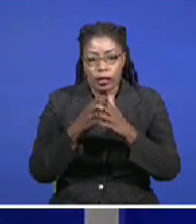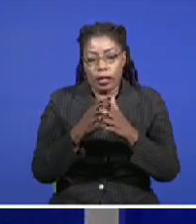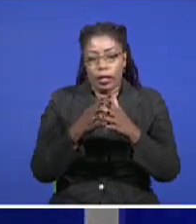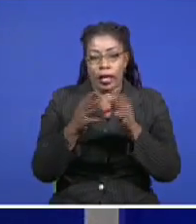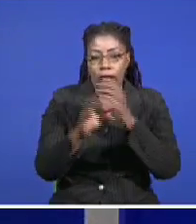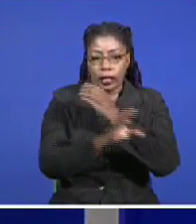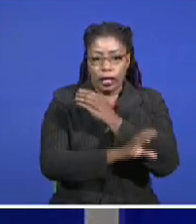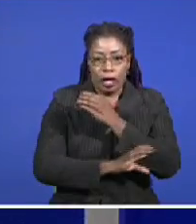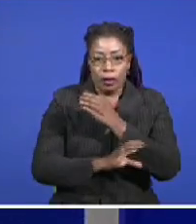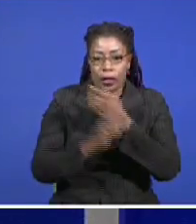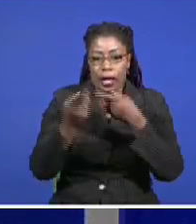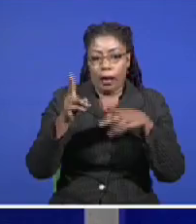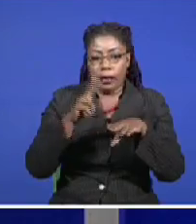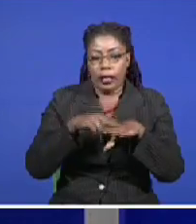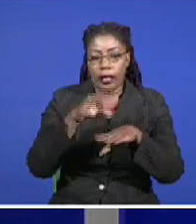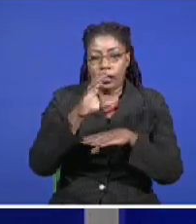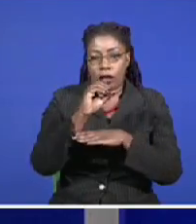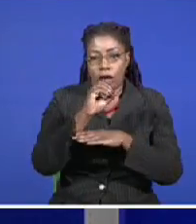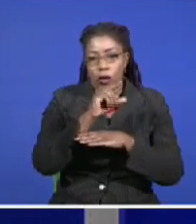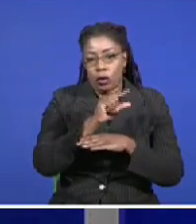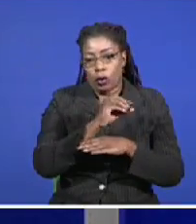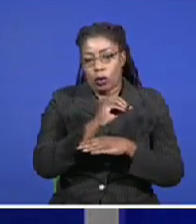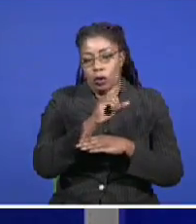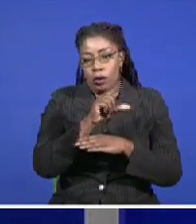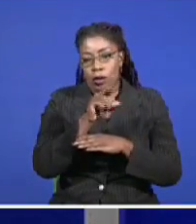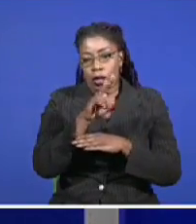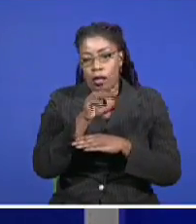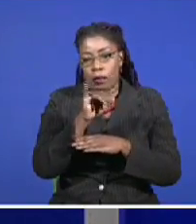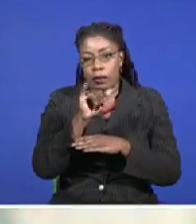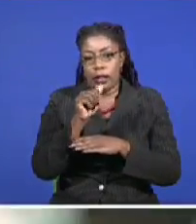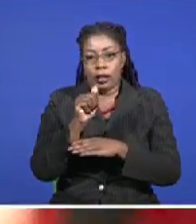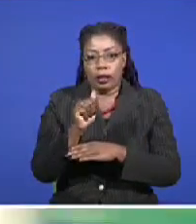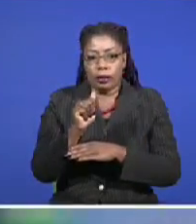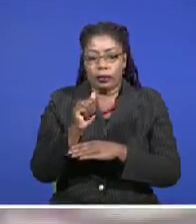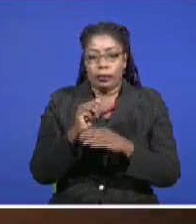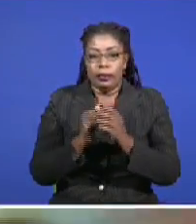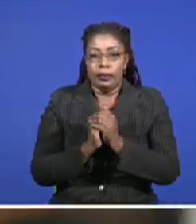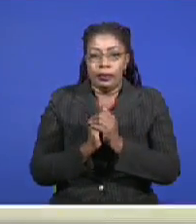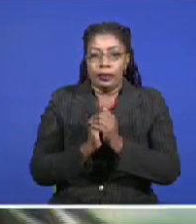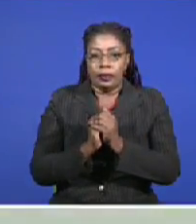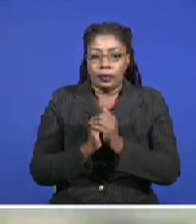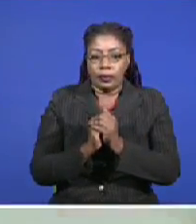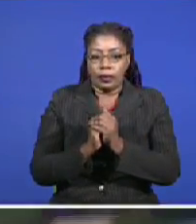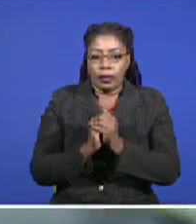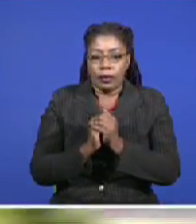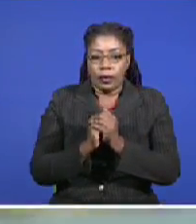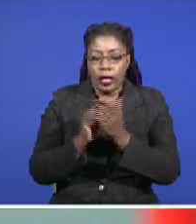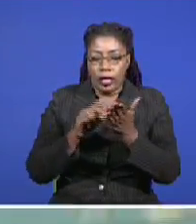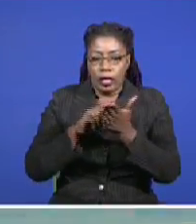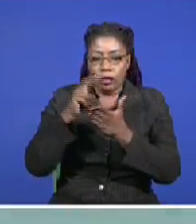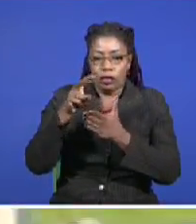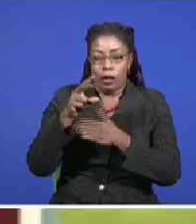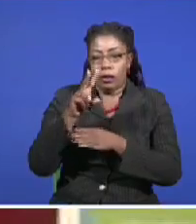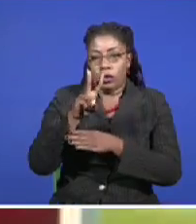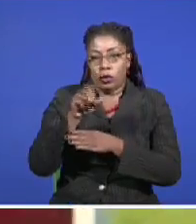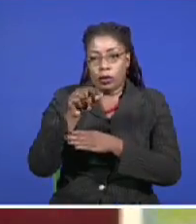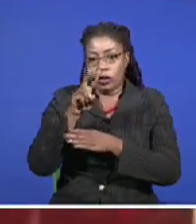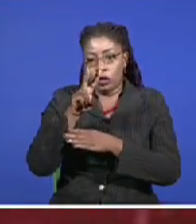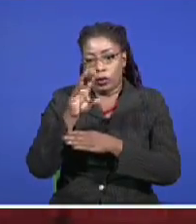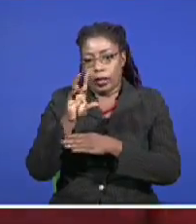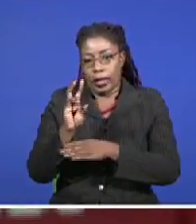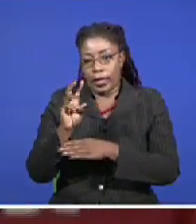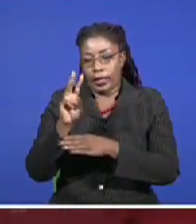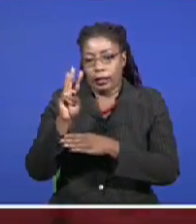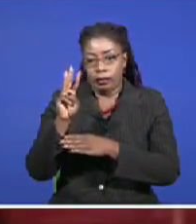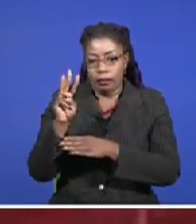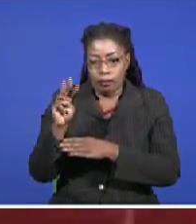Our Kelsey Johnson was there for the gold medal performance. With the clearance of 2.28 meters, Donald